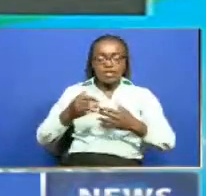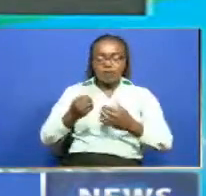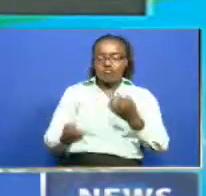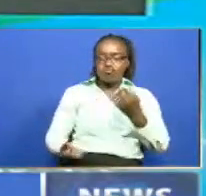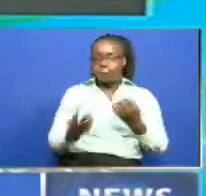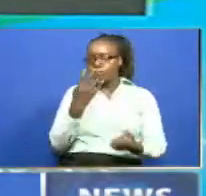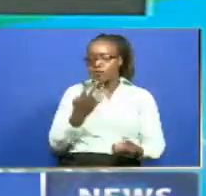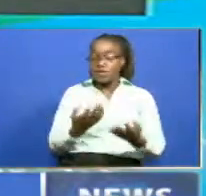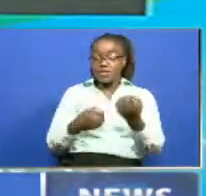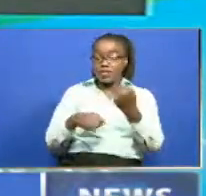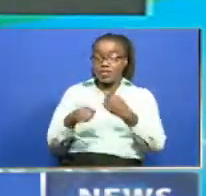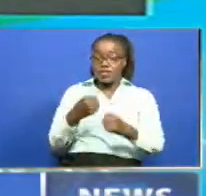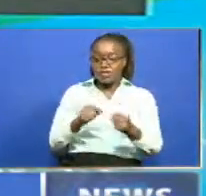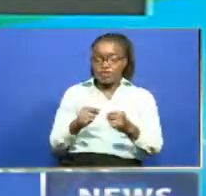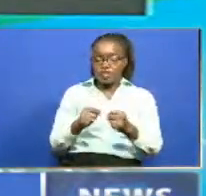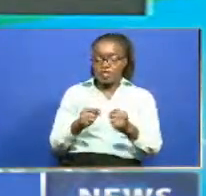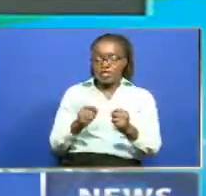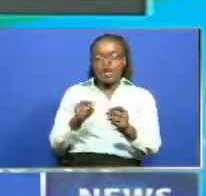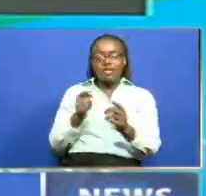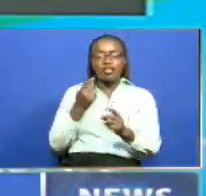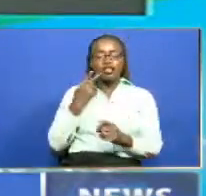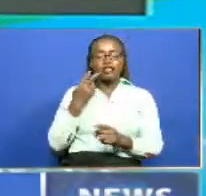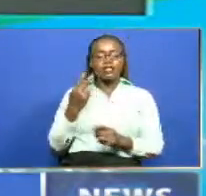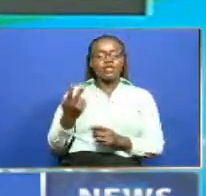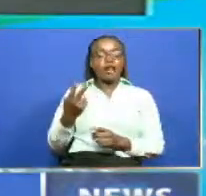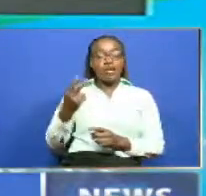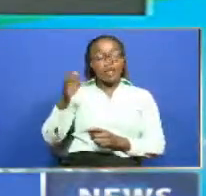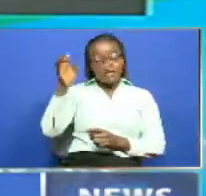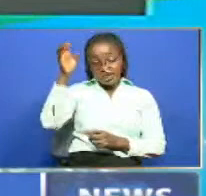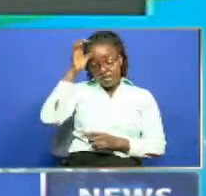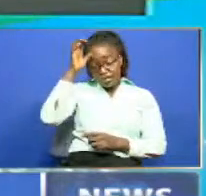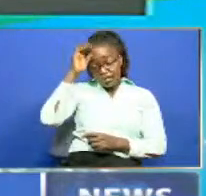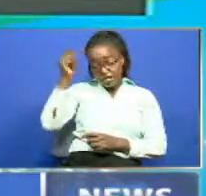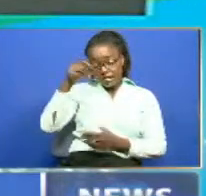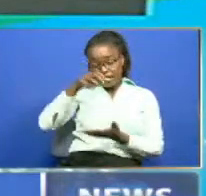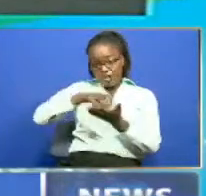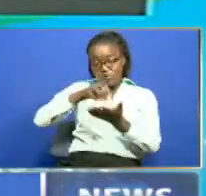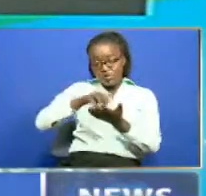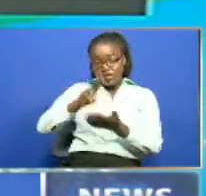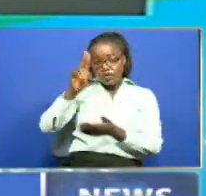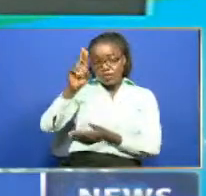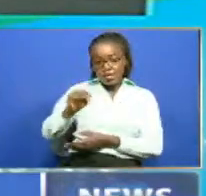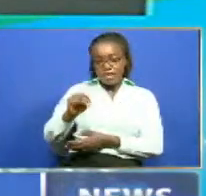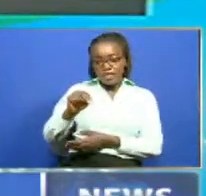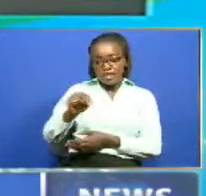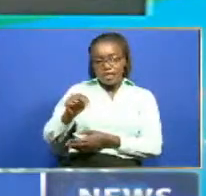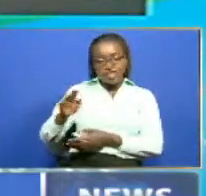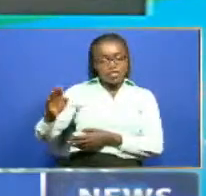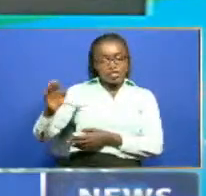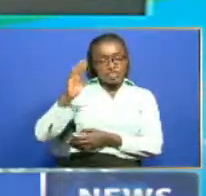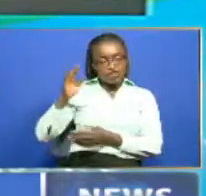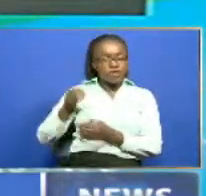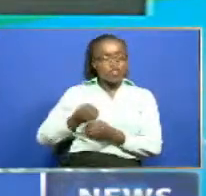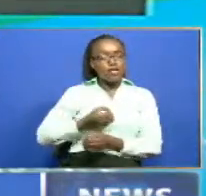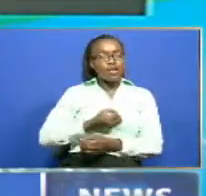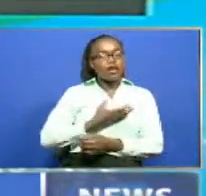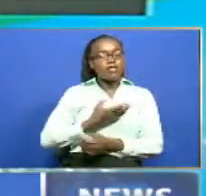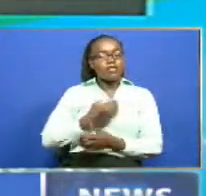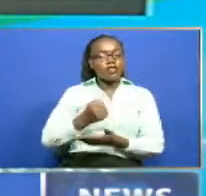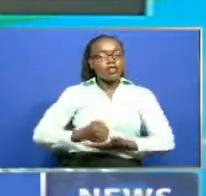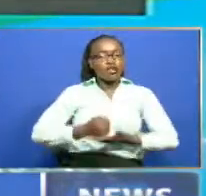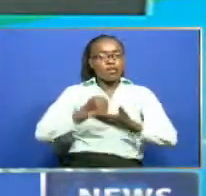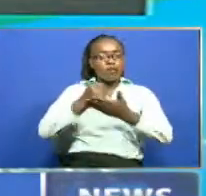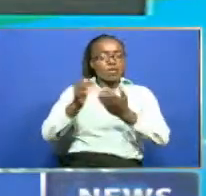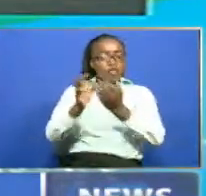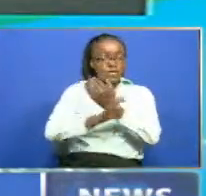the Kenya Defence Forces pass-out parade in Eldoret said Kenya's position at the United Nations Security Council has been aided by the